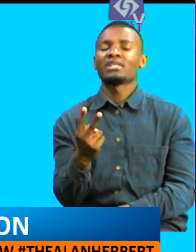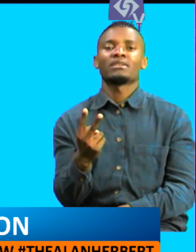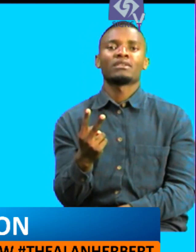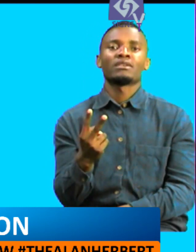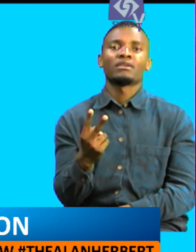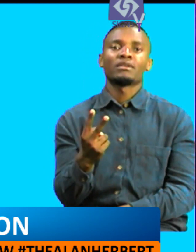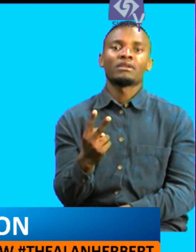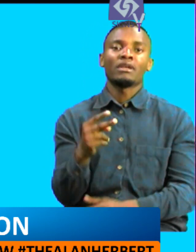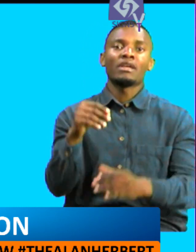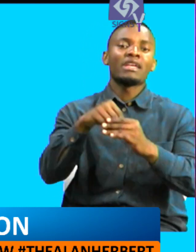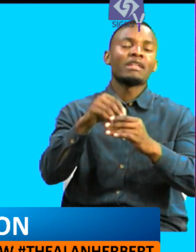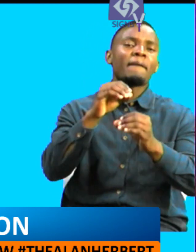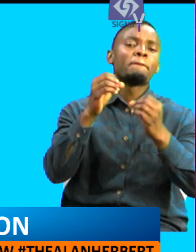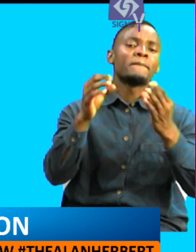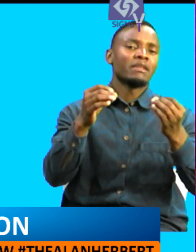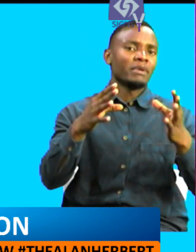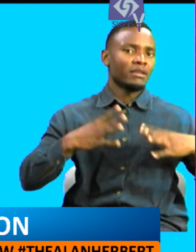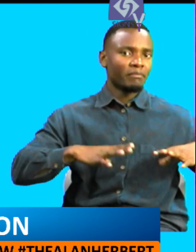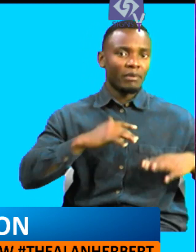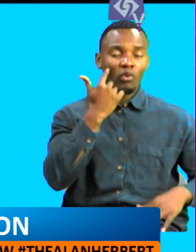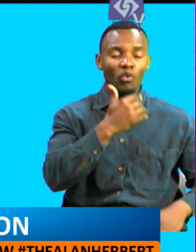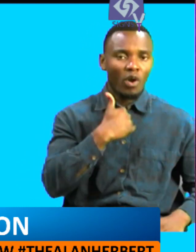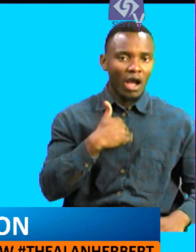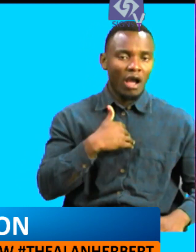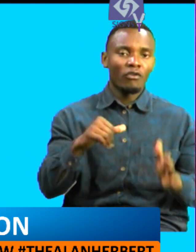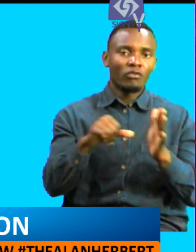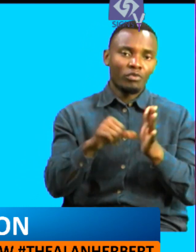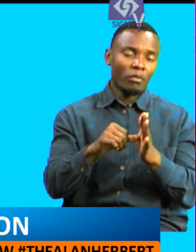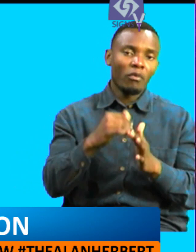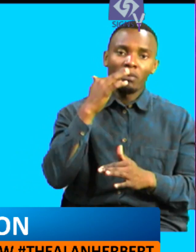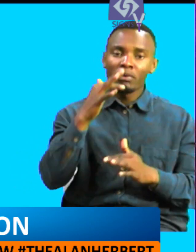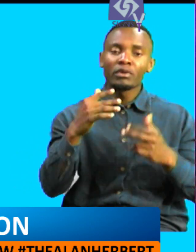of persons who stutter. I have met people who are,